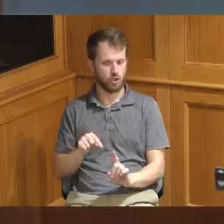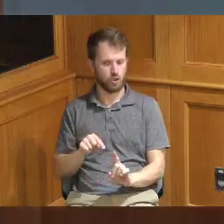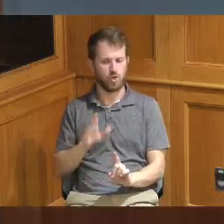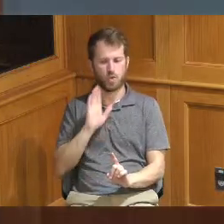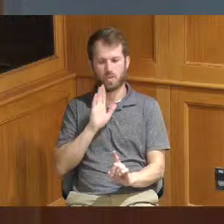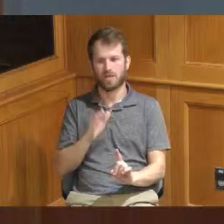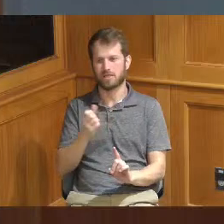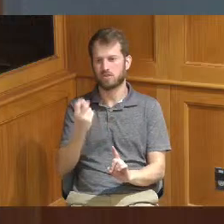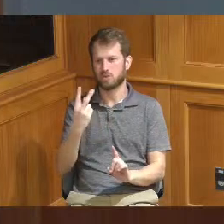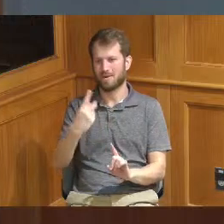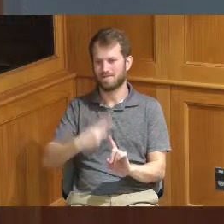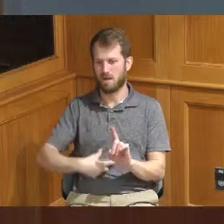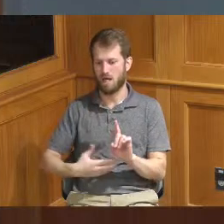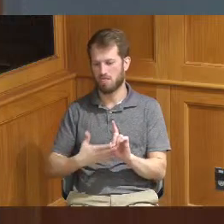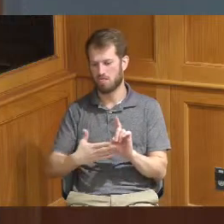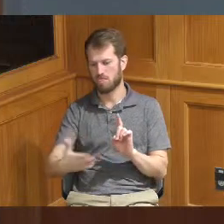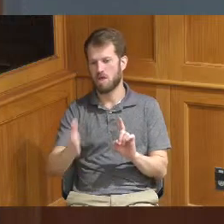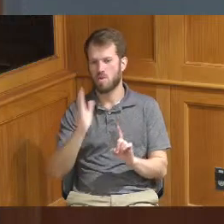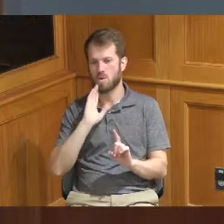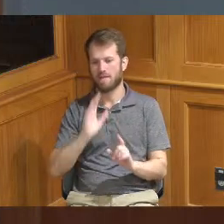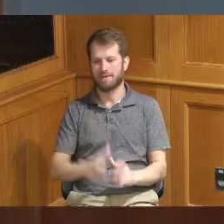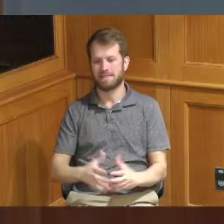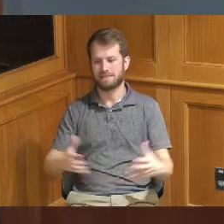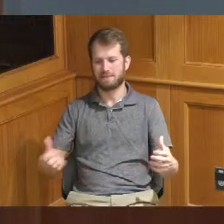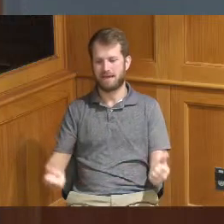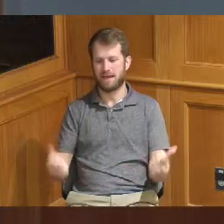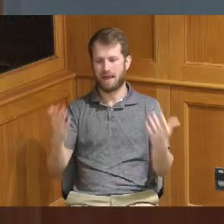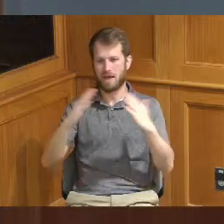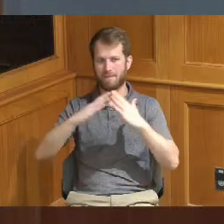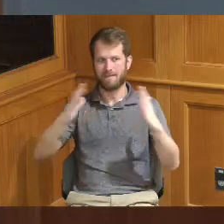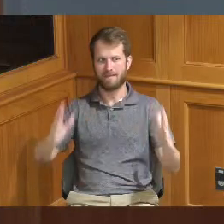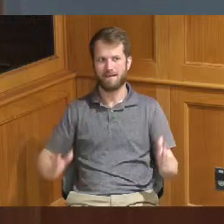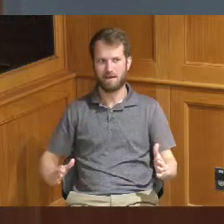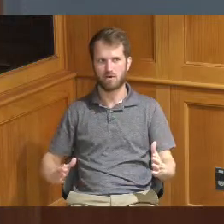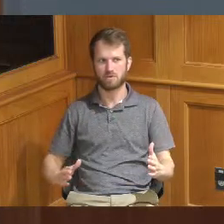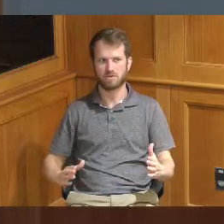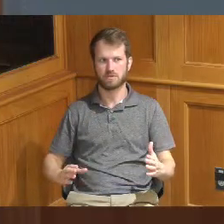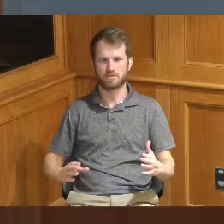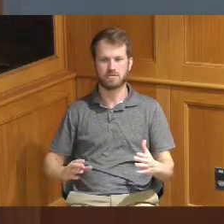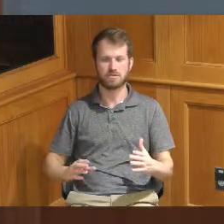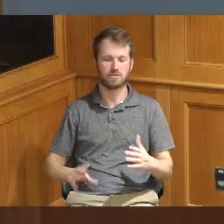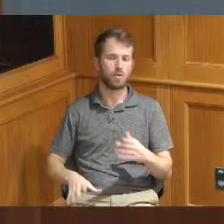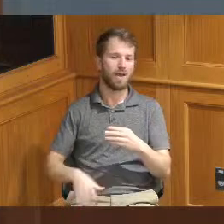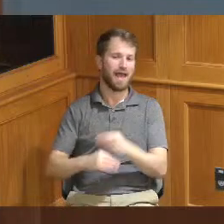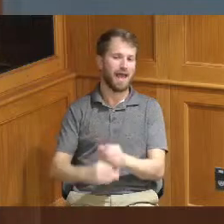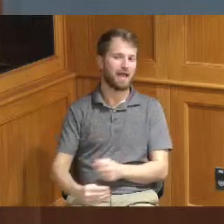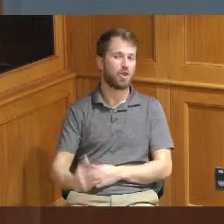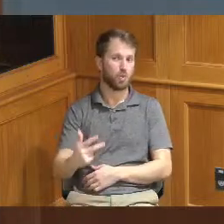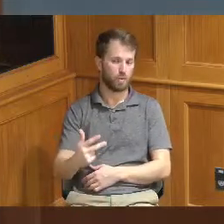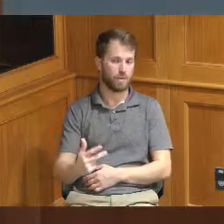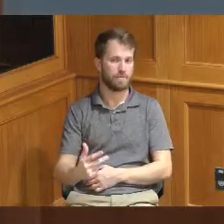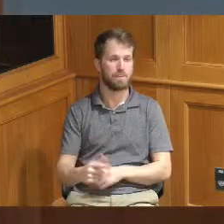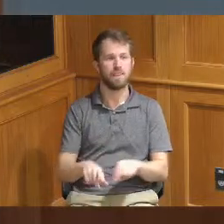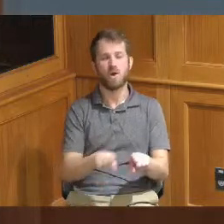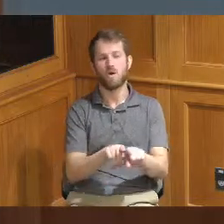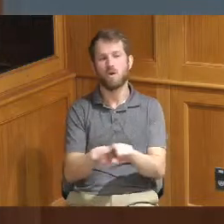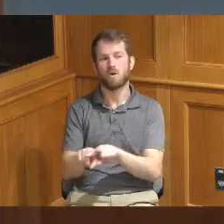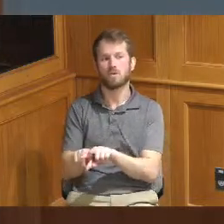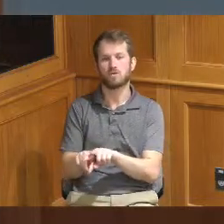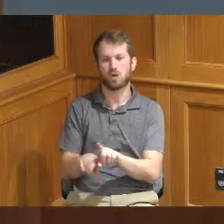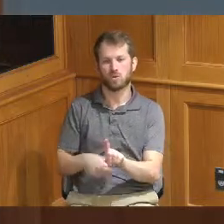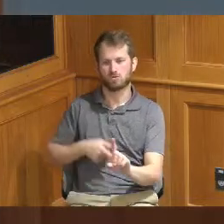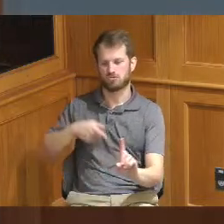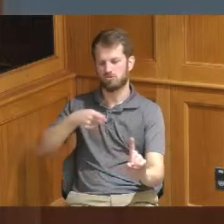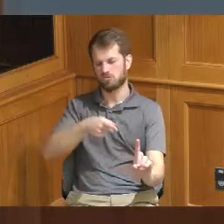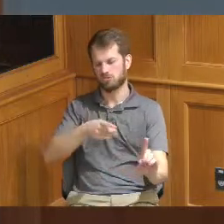the 12-month period, expand the number of houses by an additional 3, while also targeting and ensuring